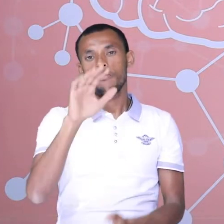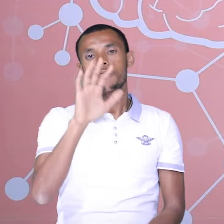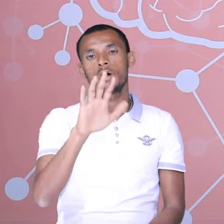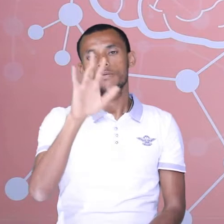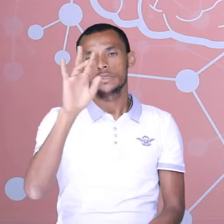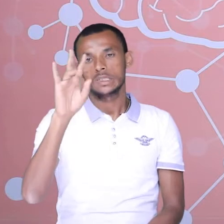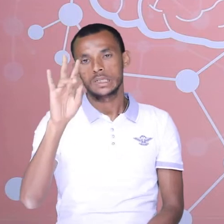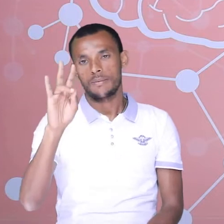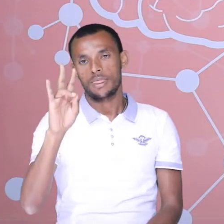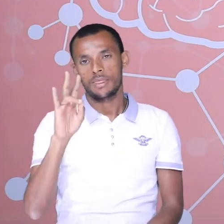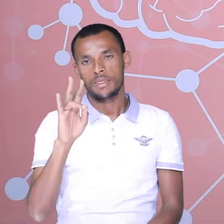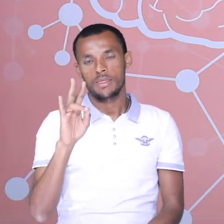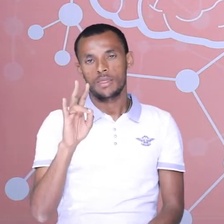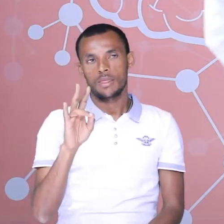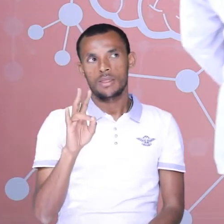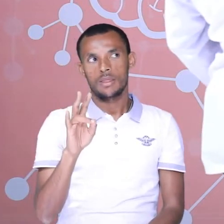2.657,